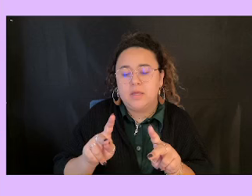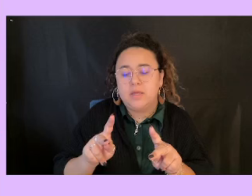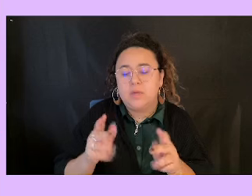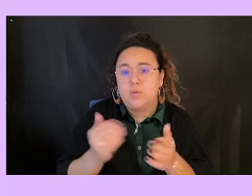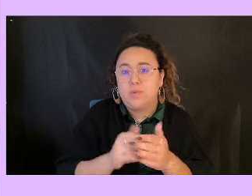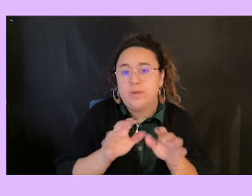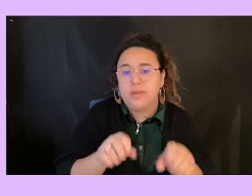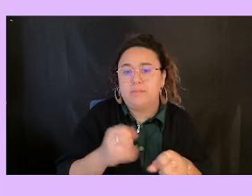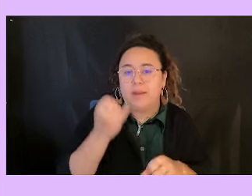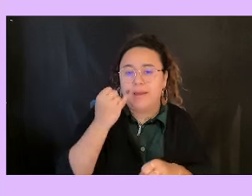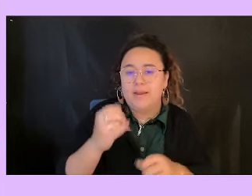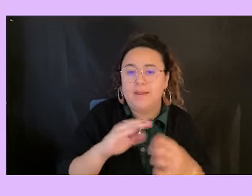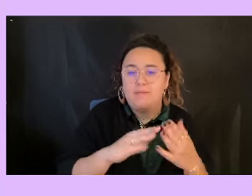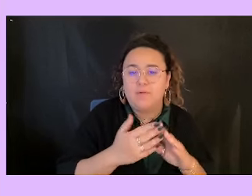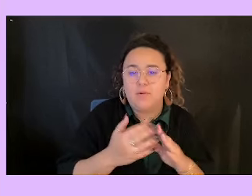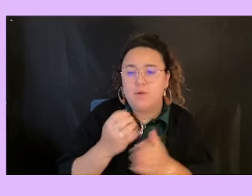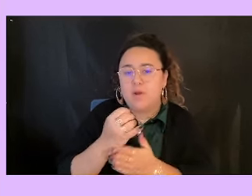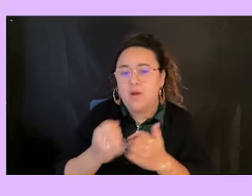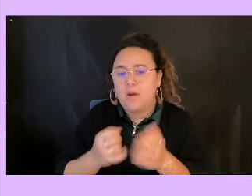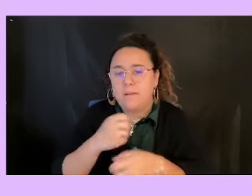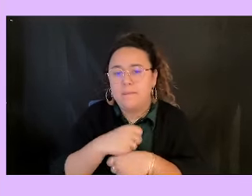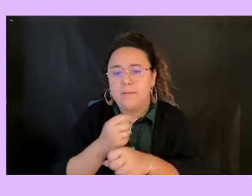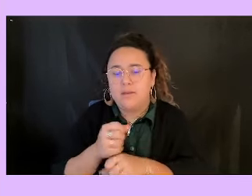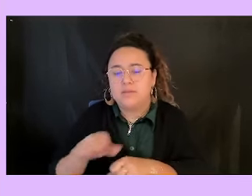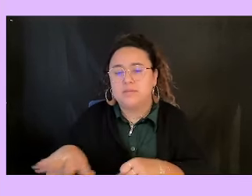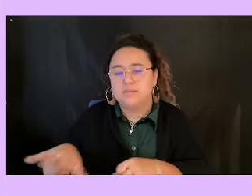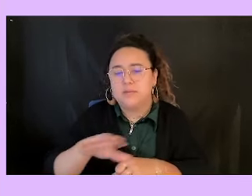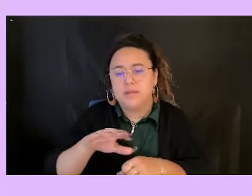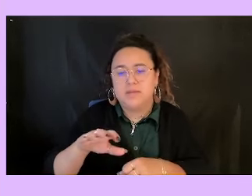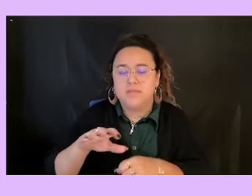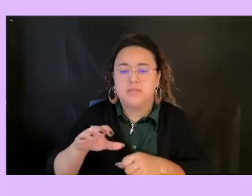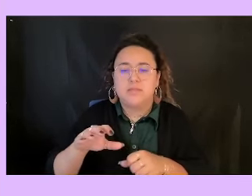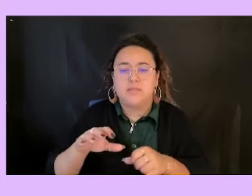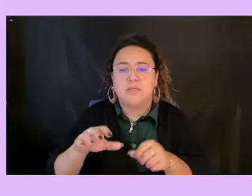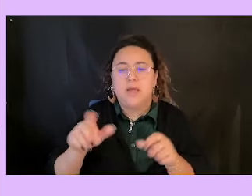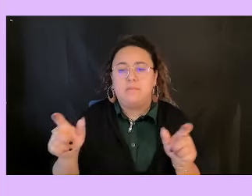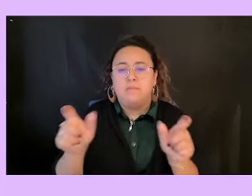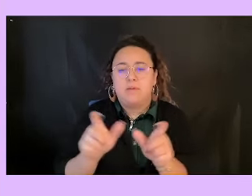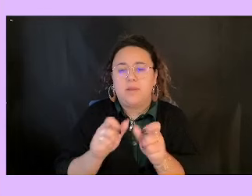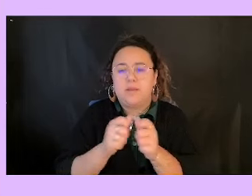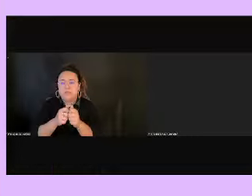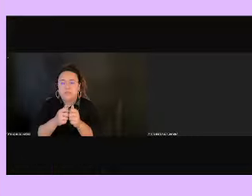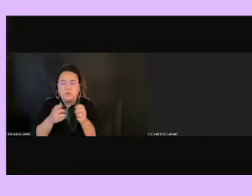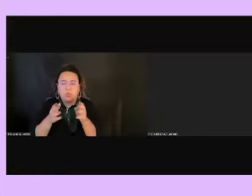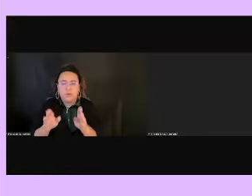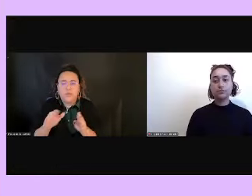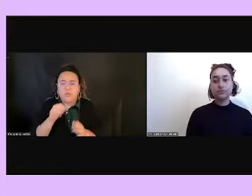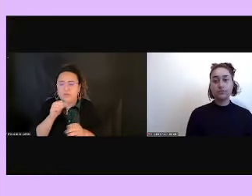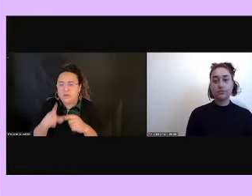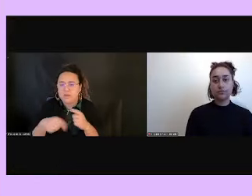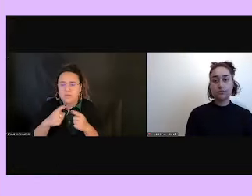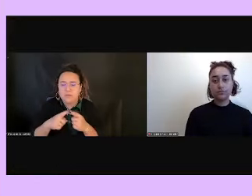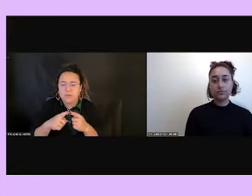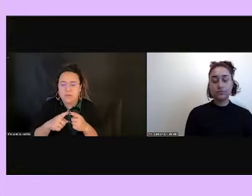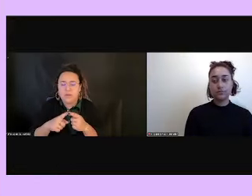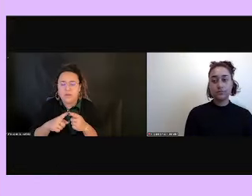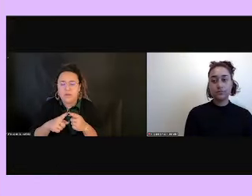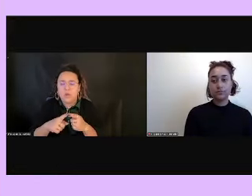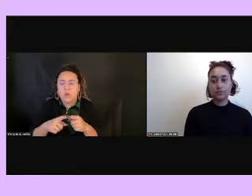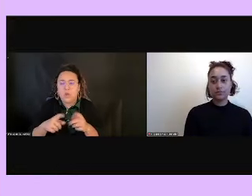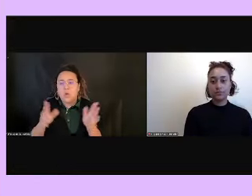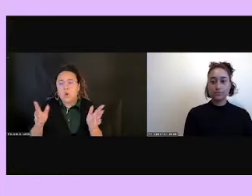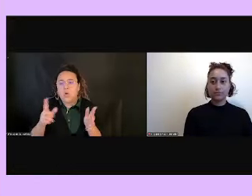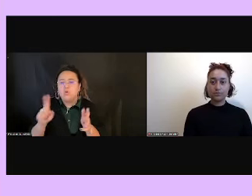and art making space, and put it together in a way that is not about a low-key